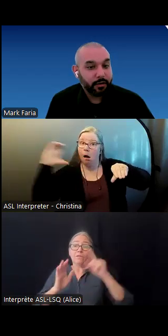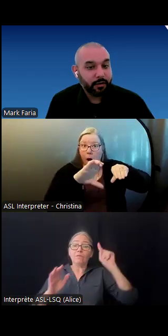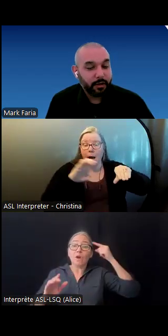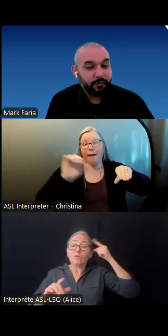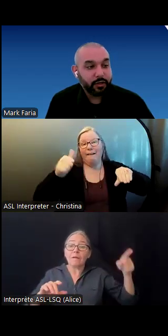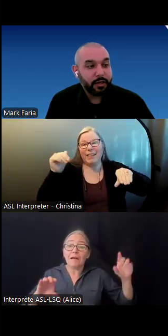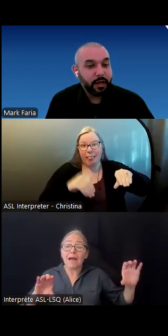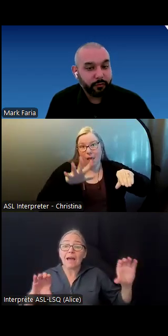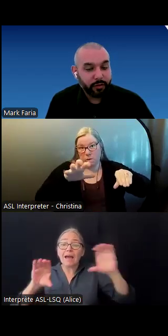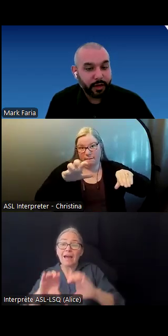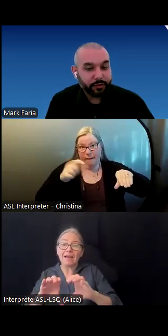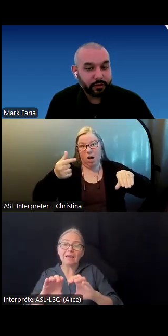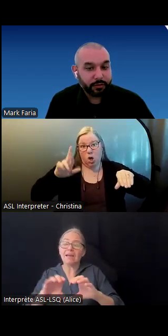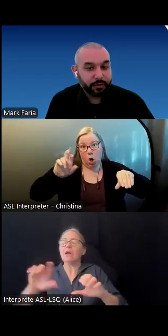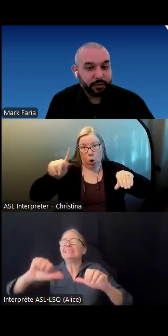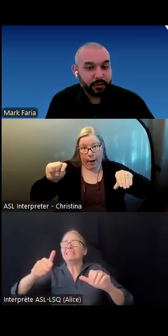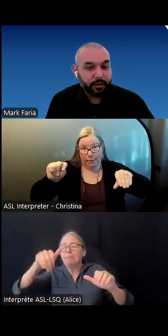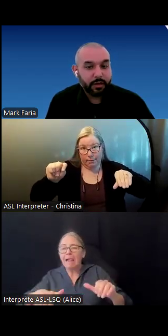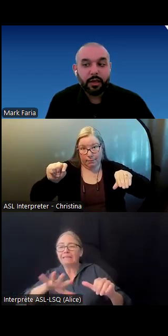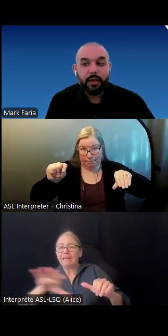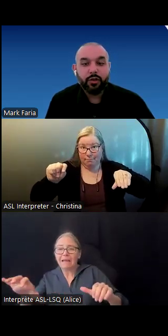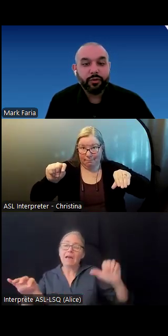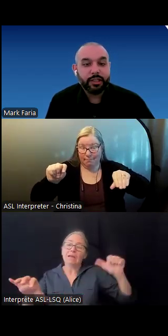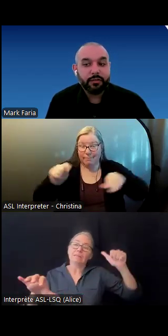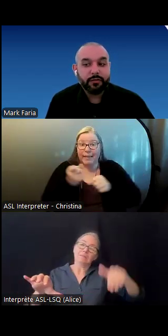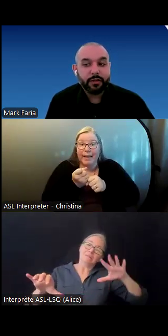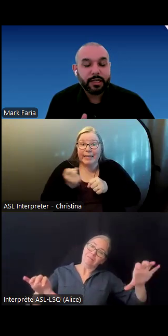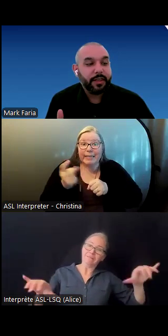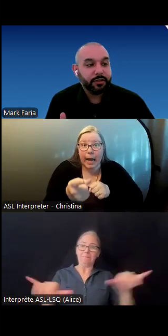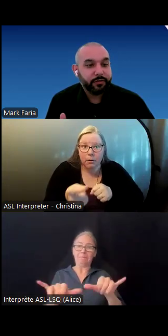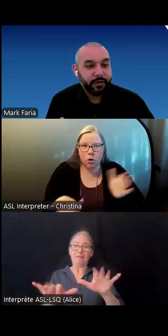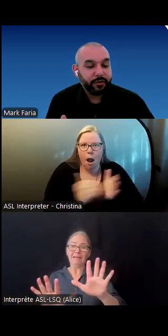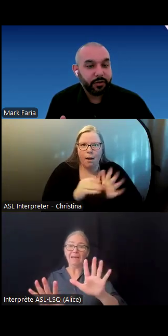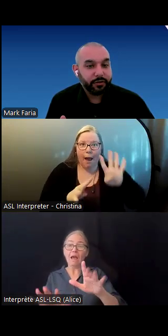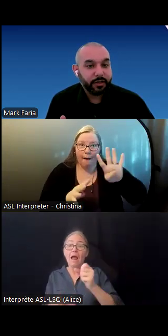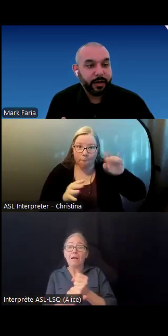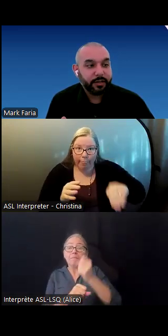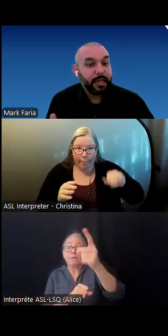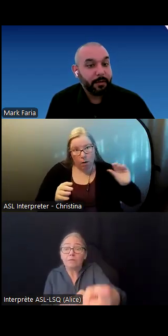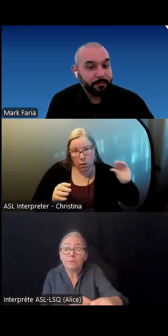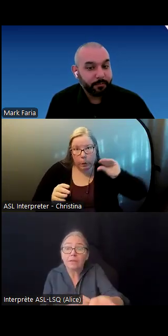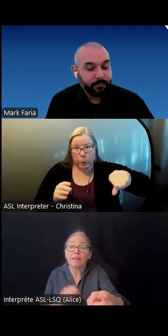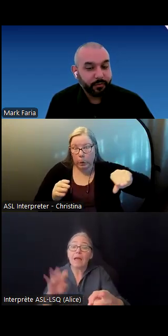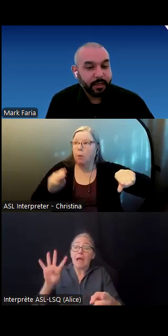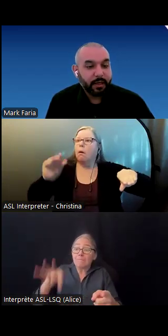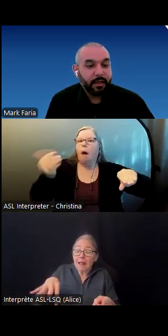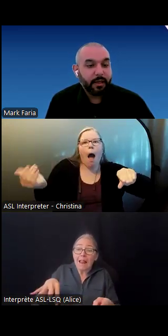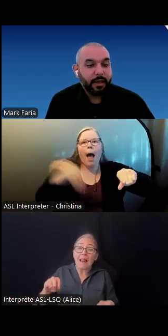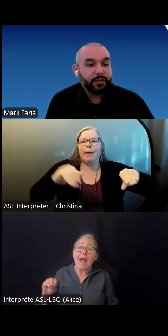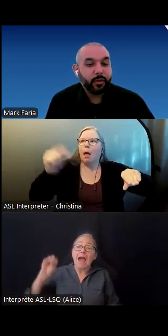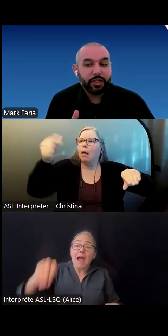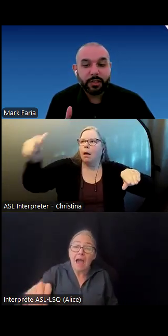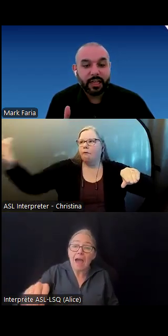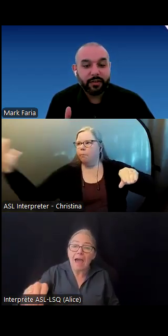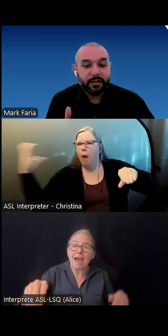Next year, if you did another $4,000, you'd receive $10,500 in grants again.